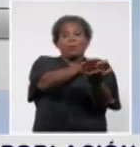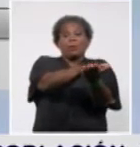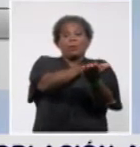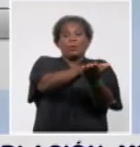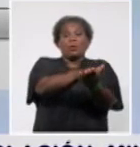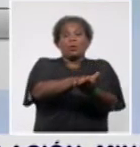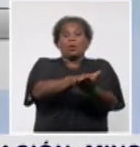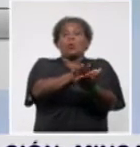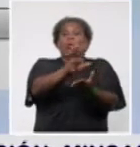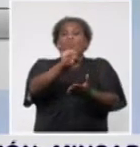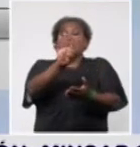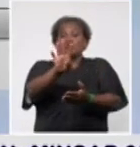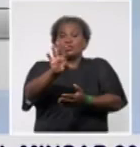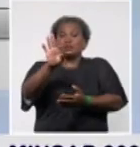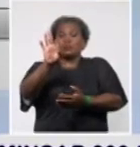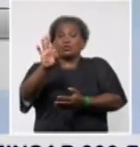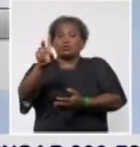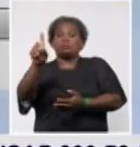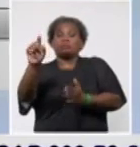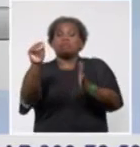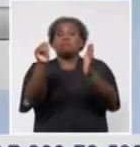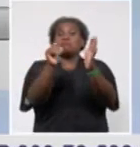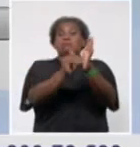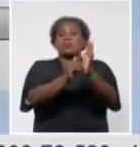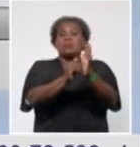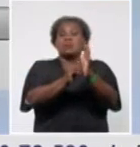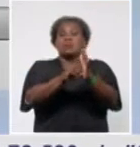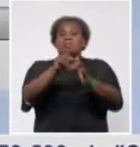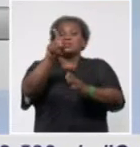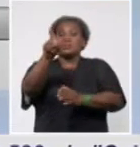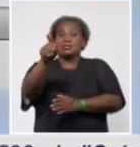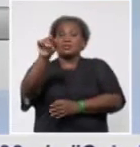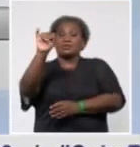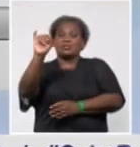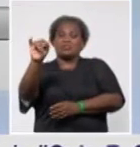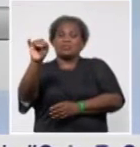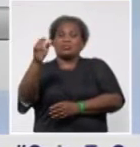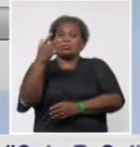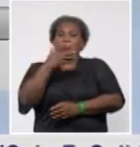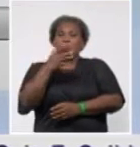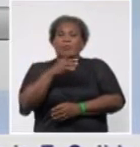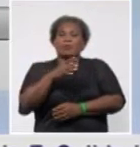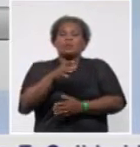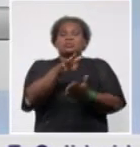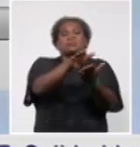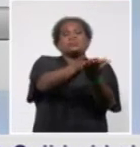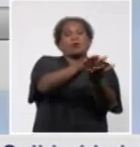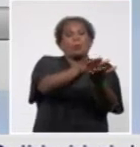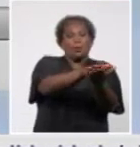122,037 new cases yesterday, for a total of